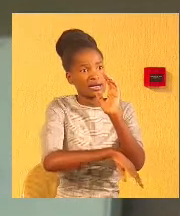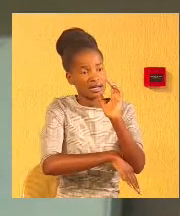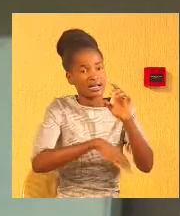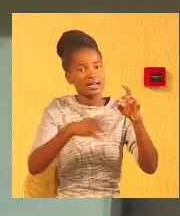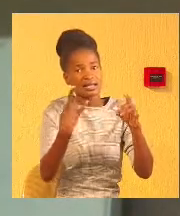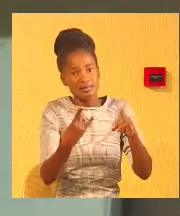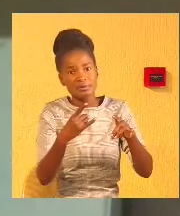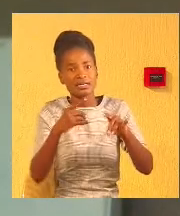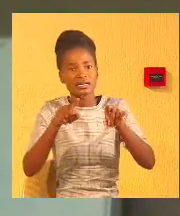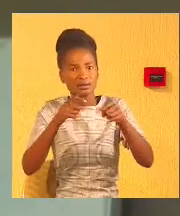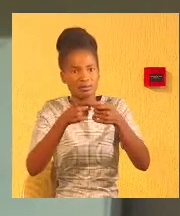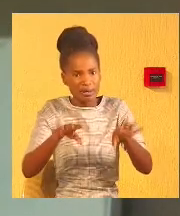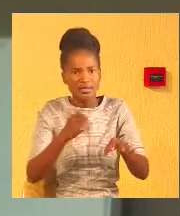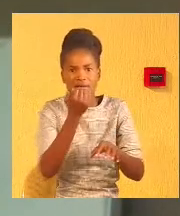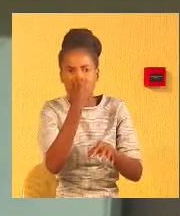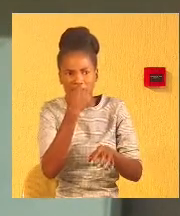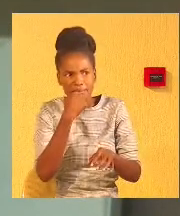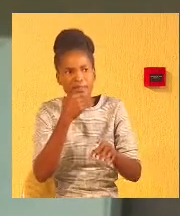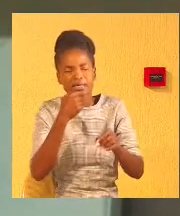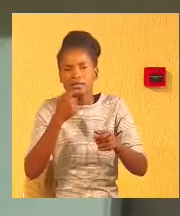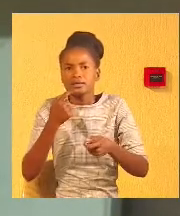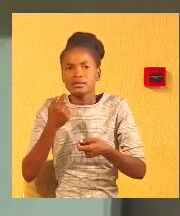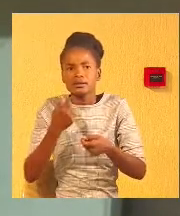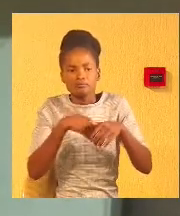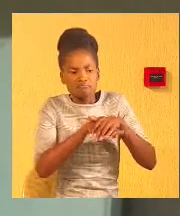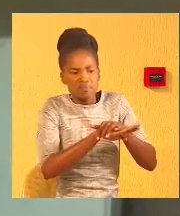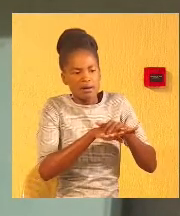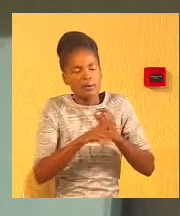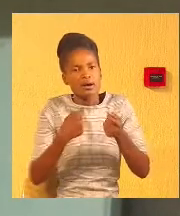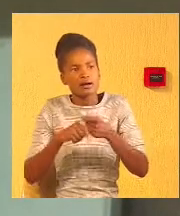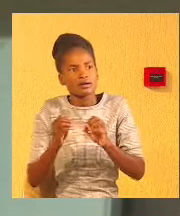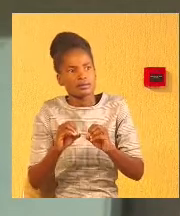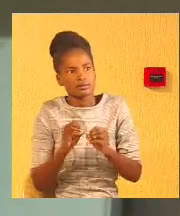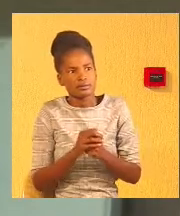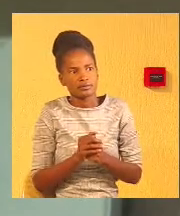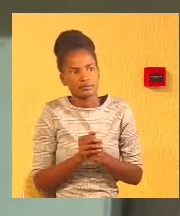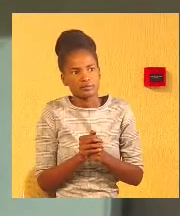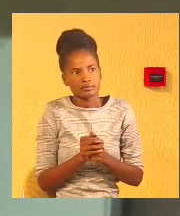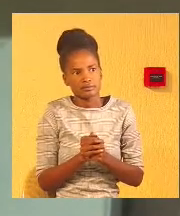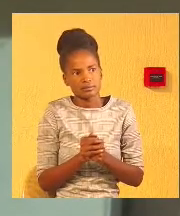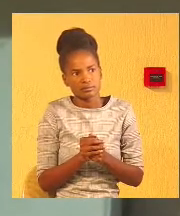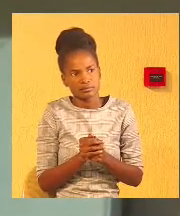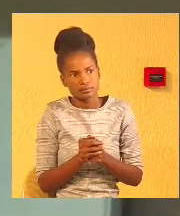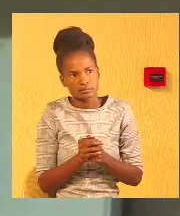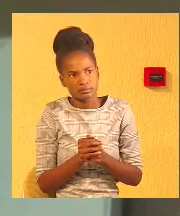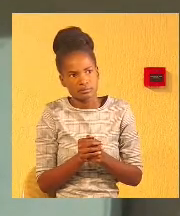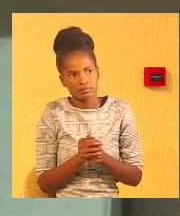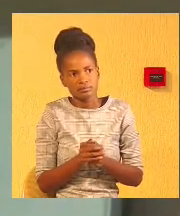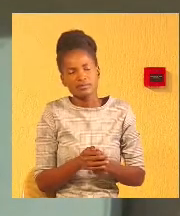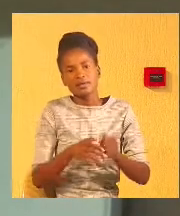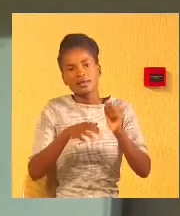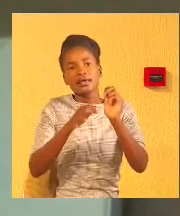produce are open, what is happening there? The market is not there. The producers are sitting with